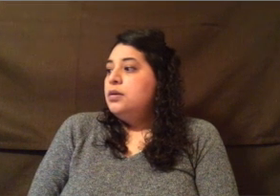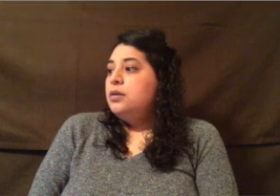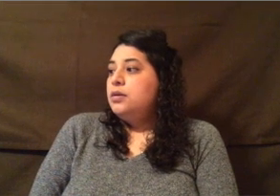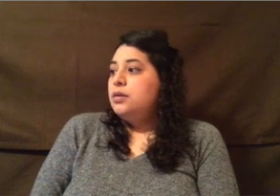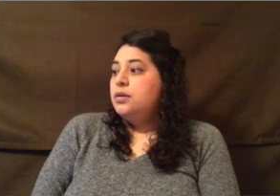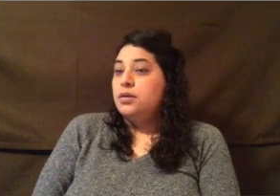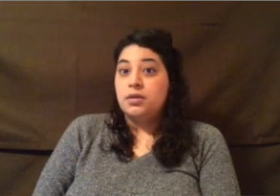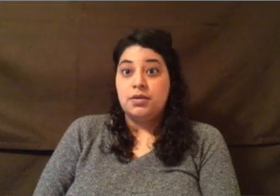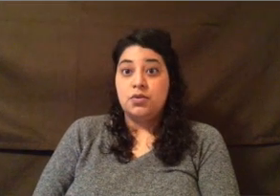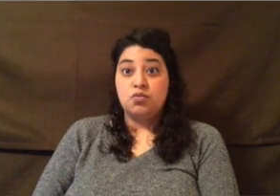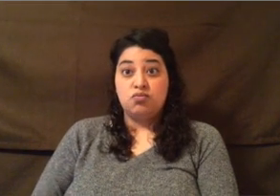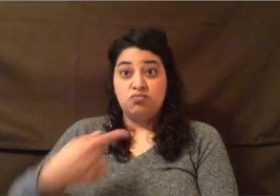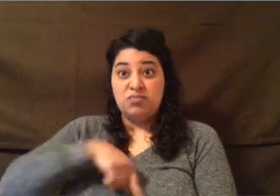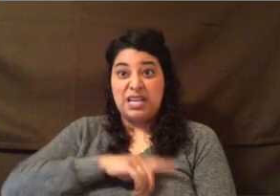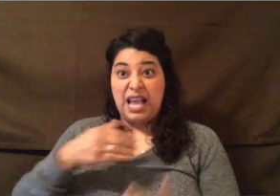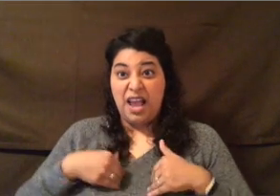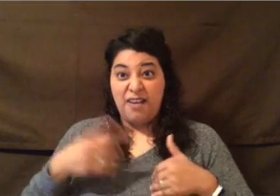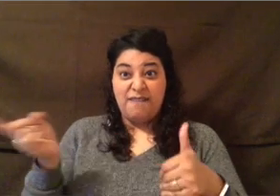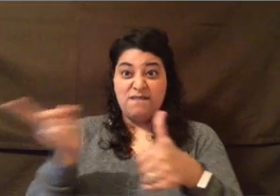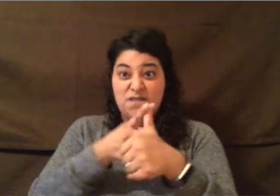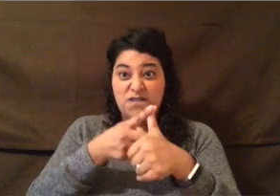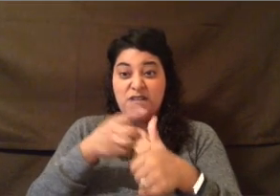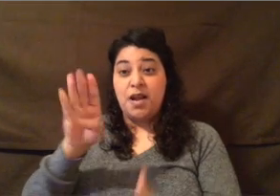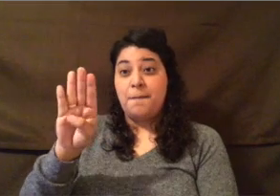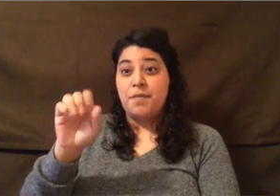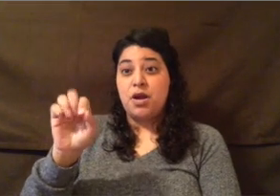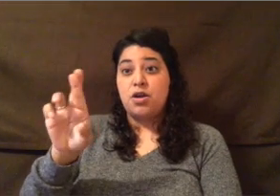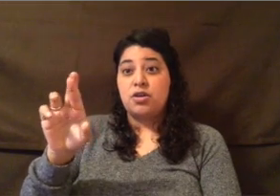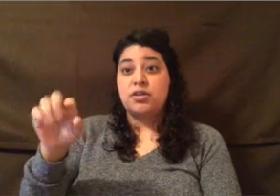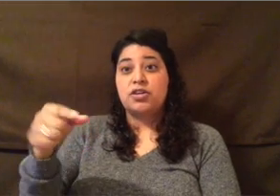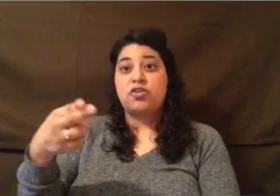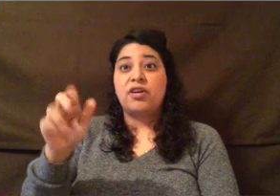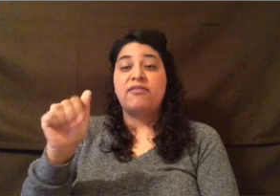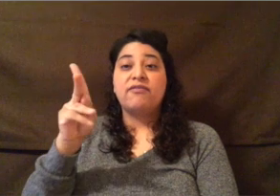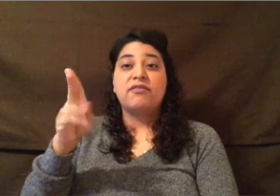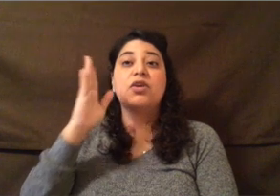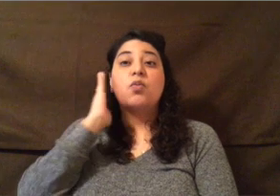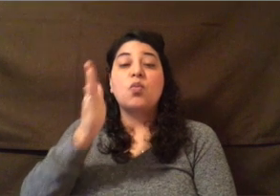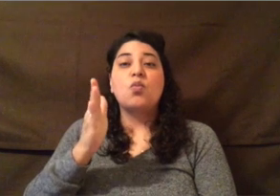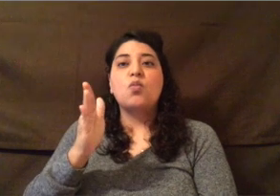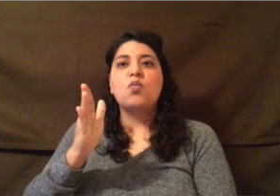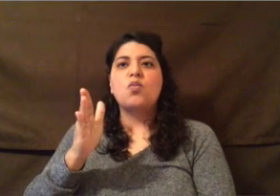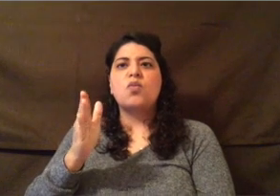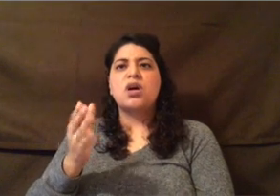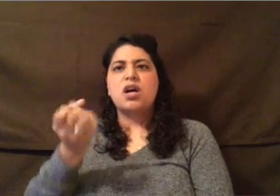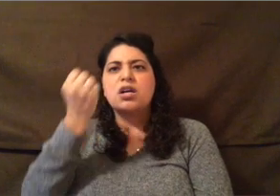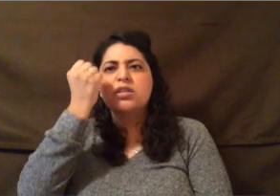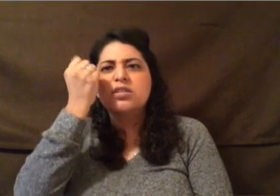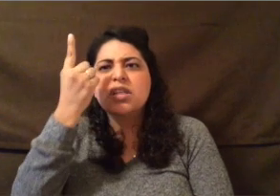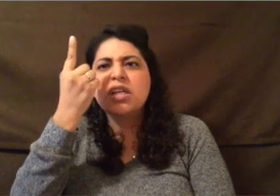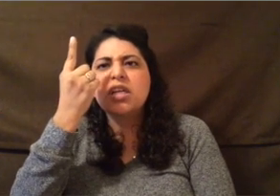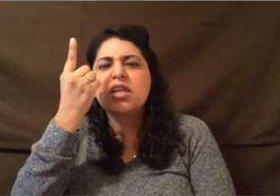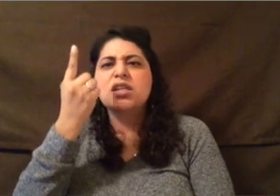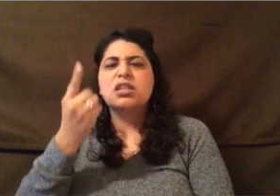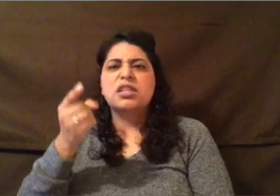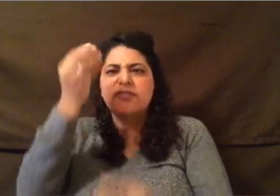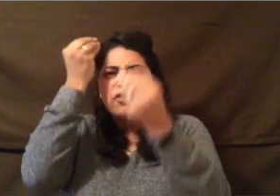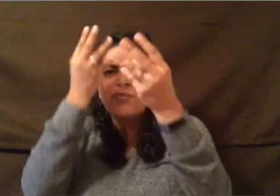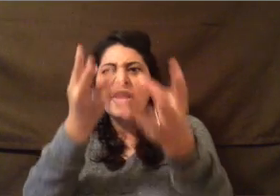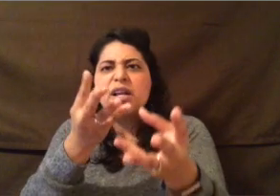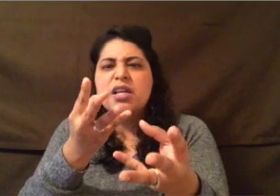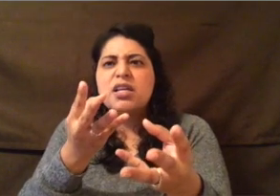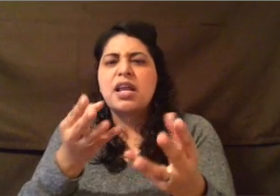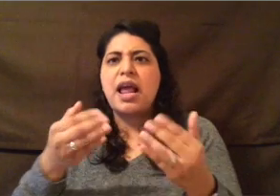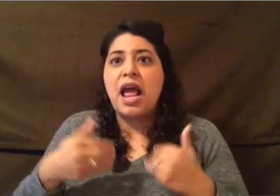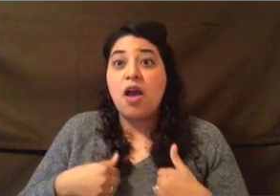All right, we have our first bar graph that we are going to interpret or summarize the data from, okay? Now, there is